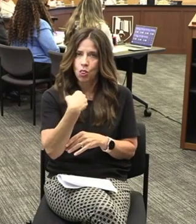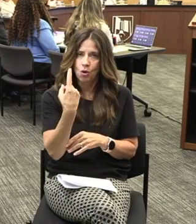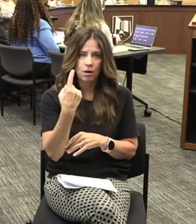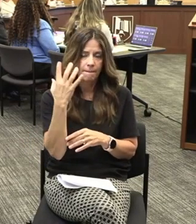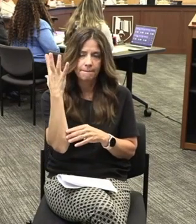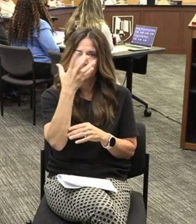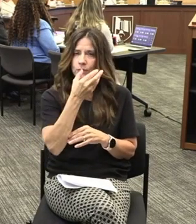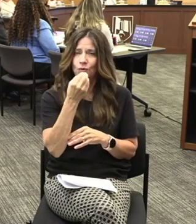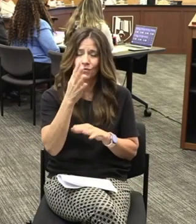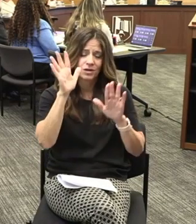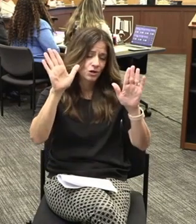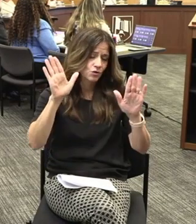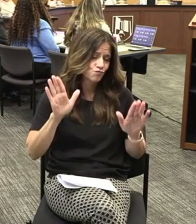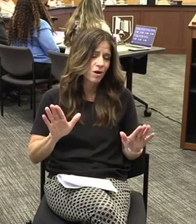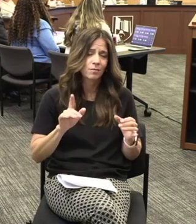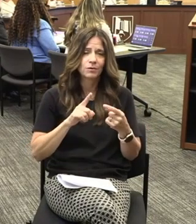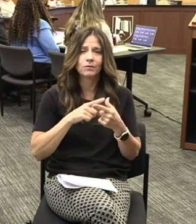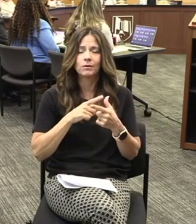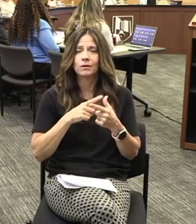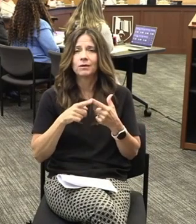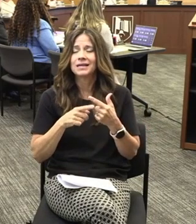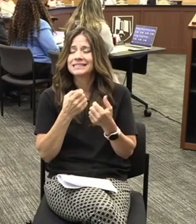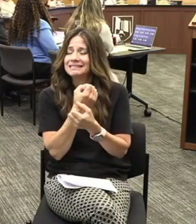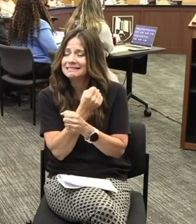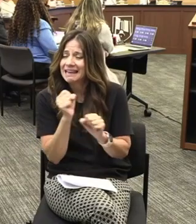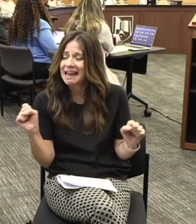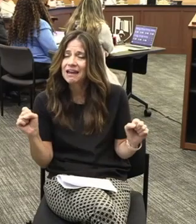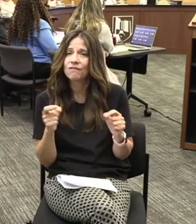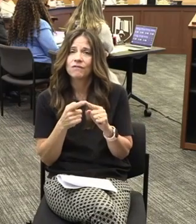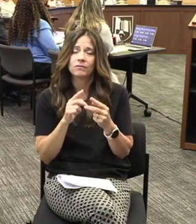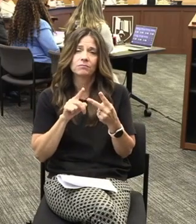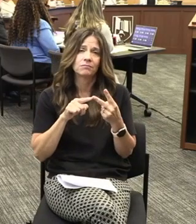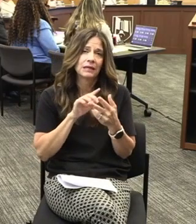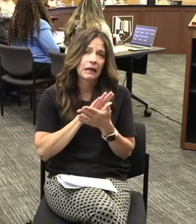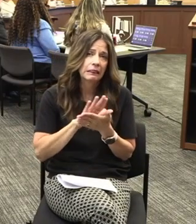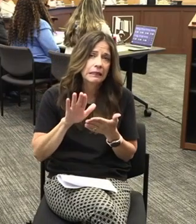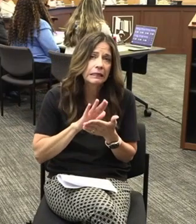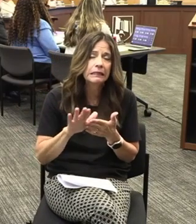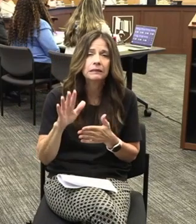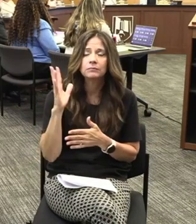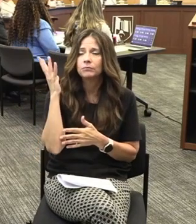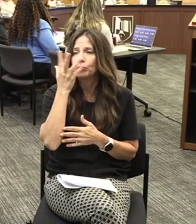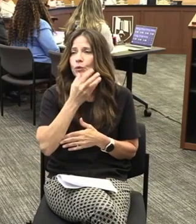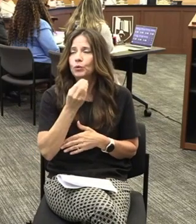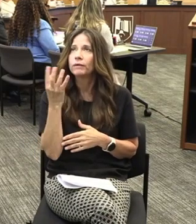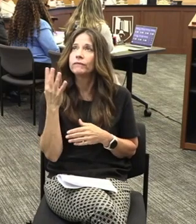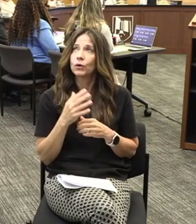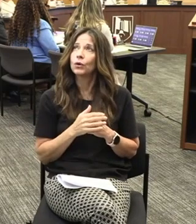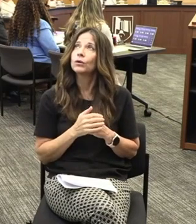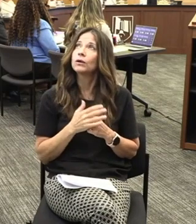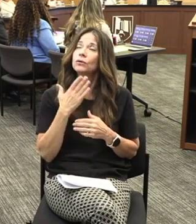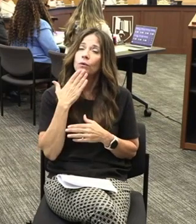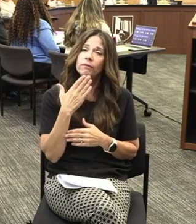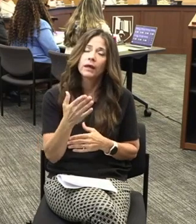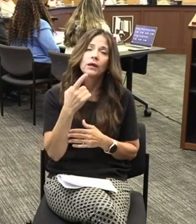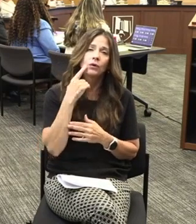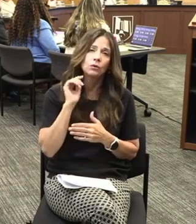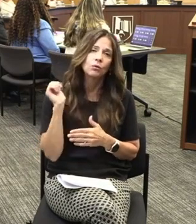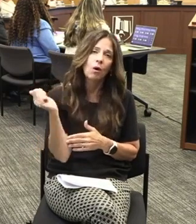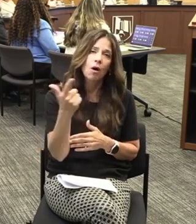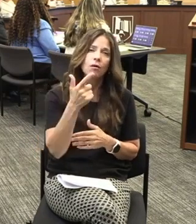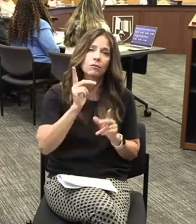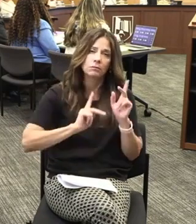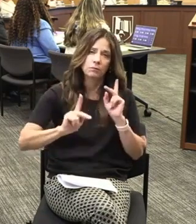keep our campuses safe and clean and looking beautiful. So thank you to all of them.